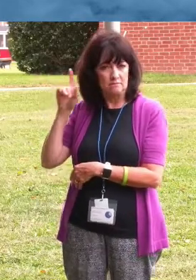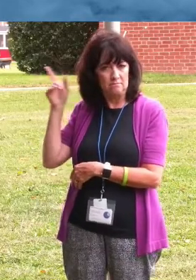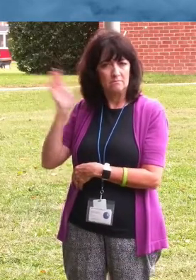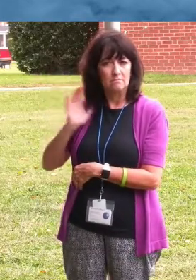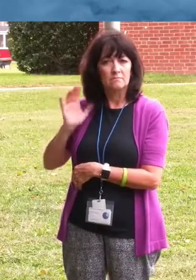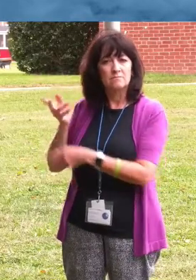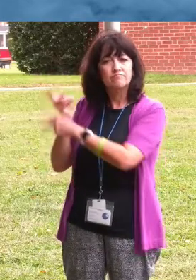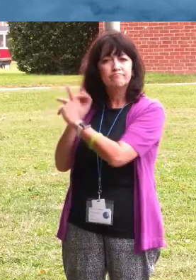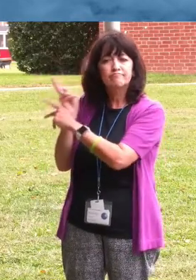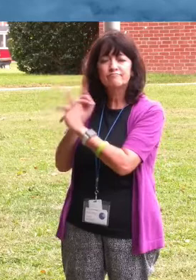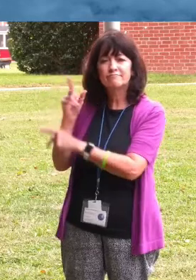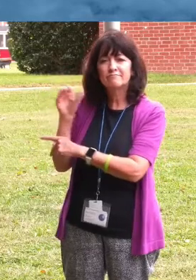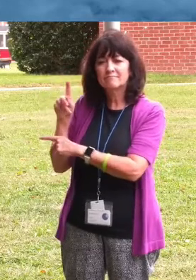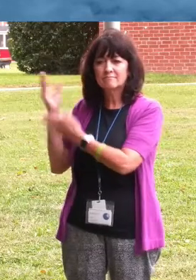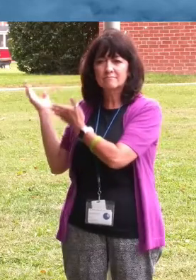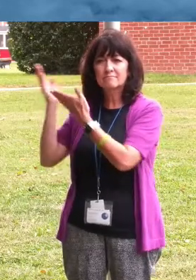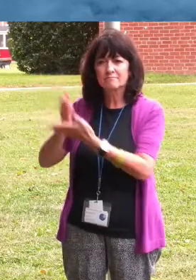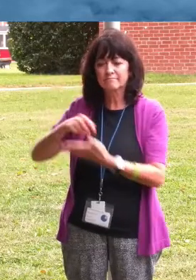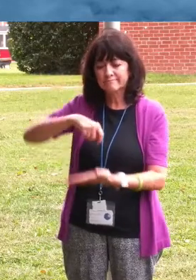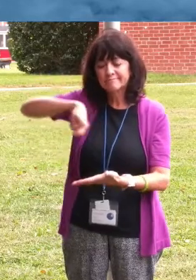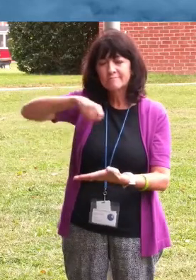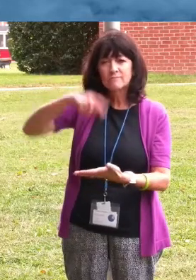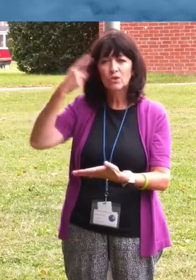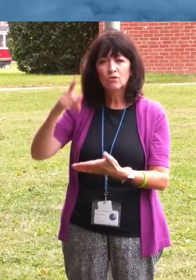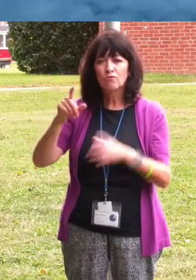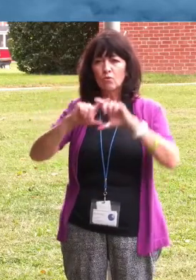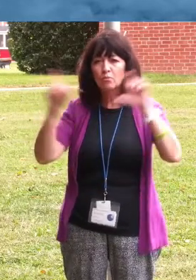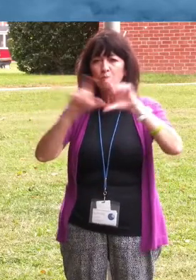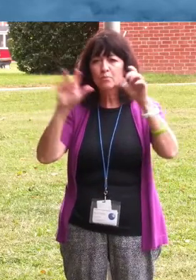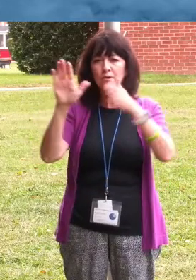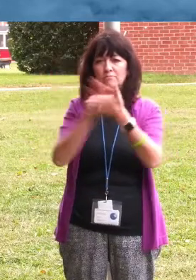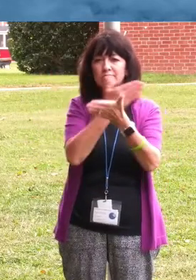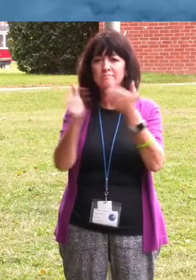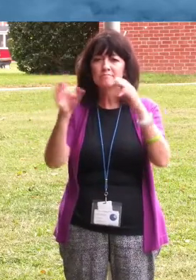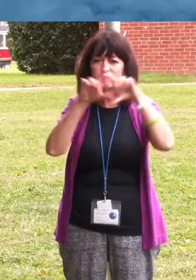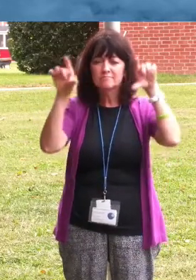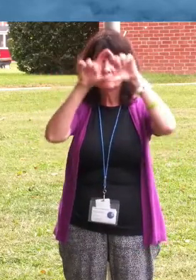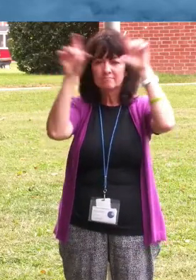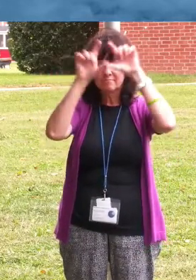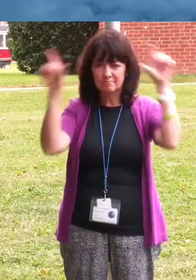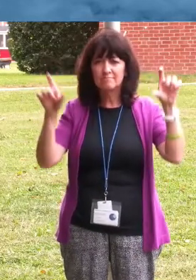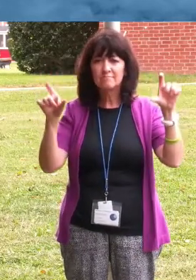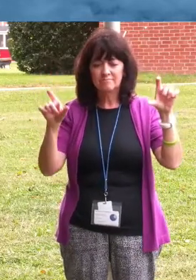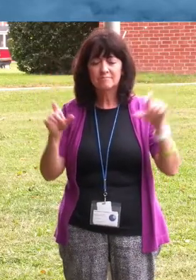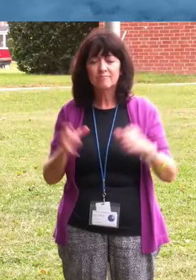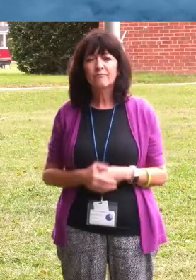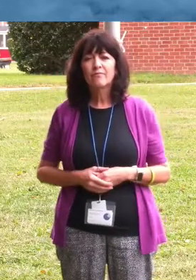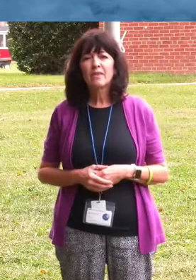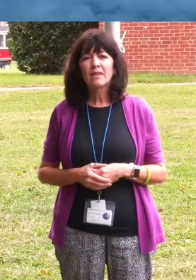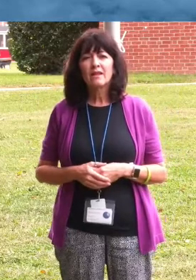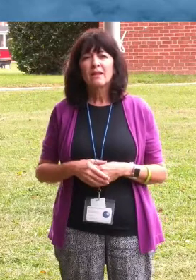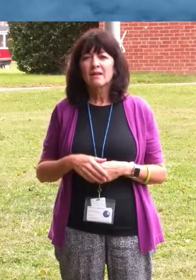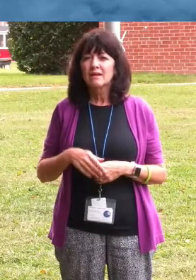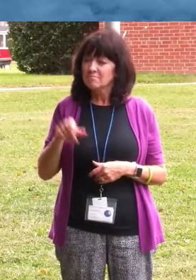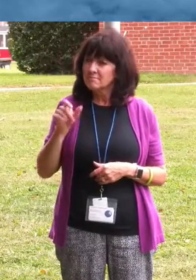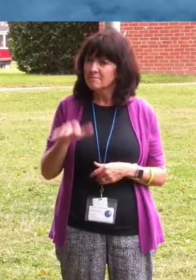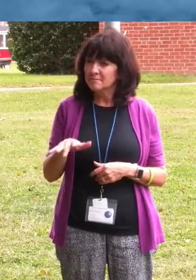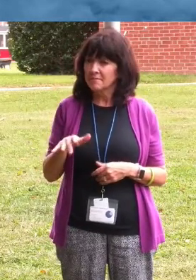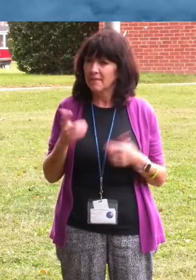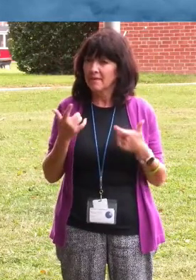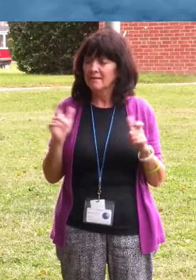the building. So the ties go back a long way to my family. And it's been a major part of the community in Smyrna